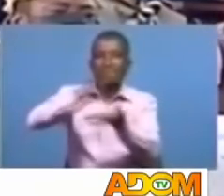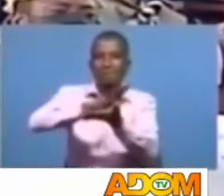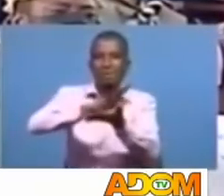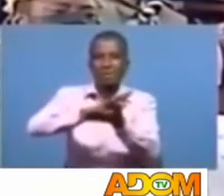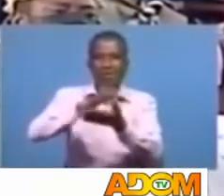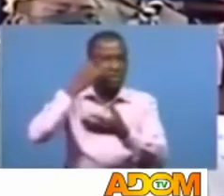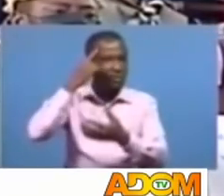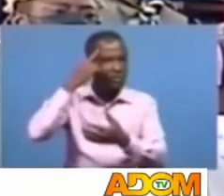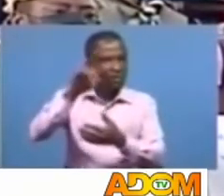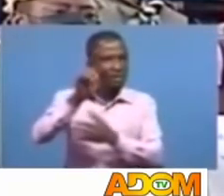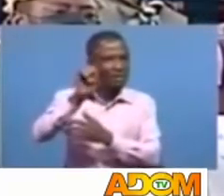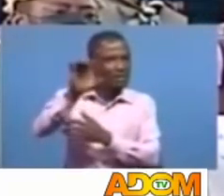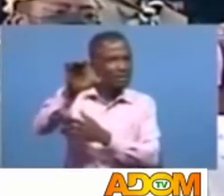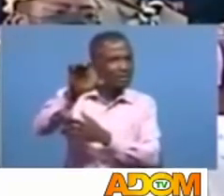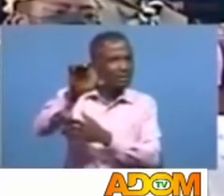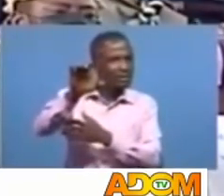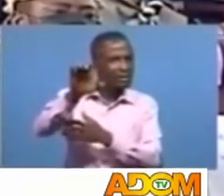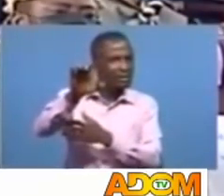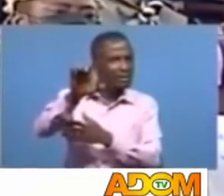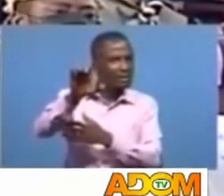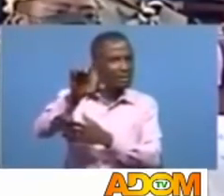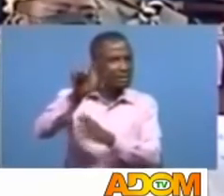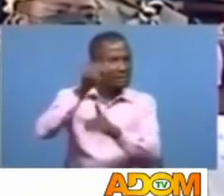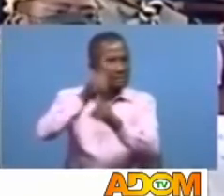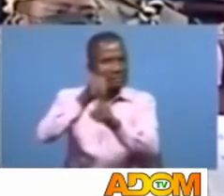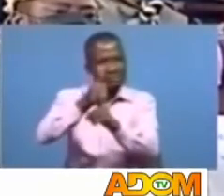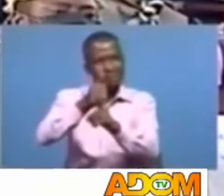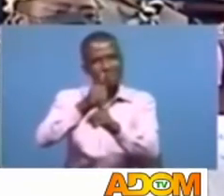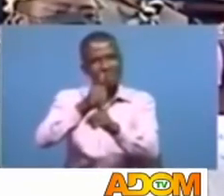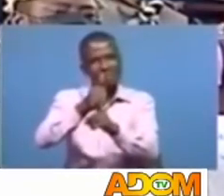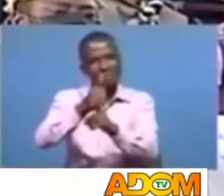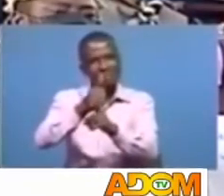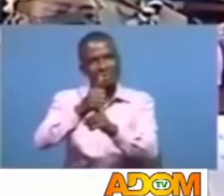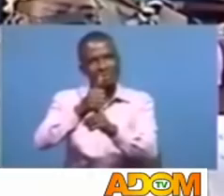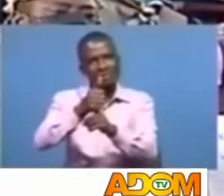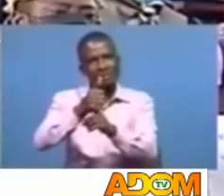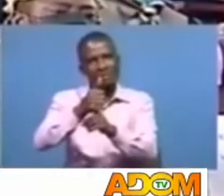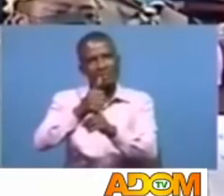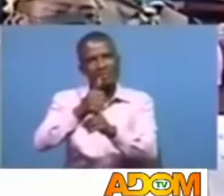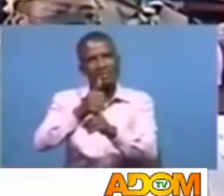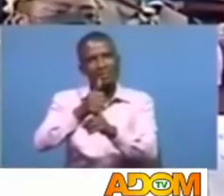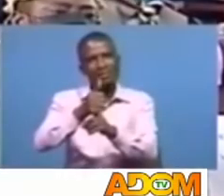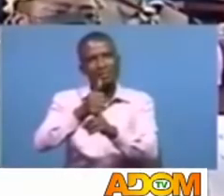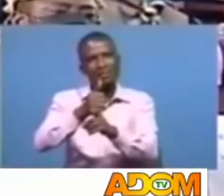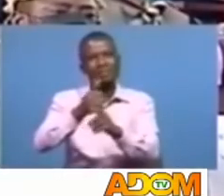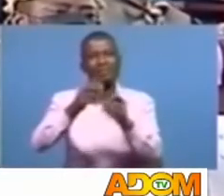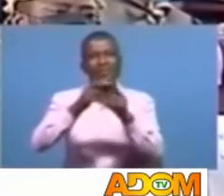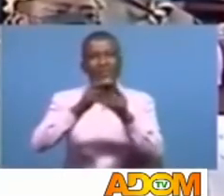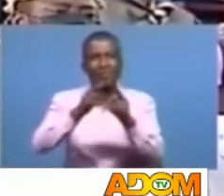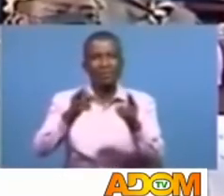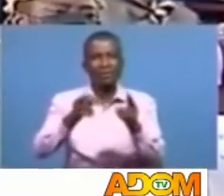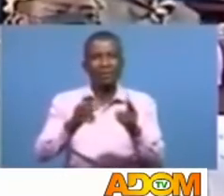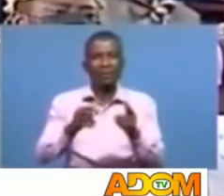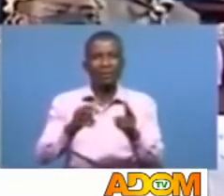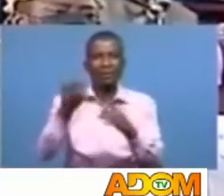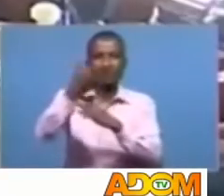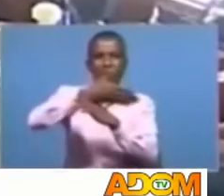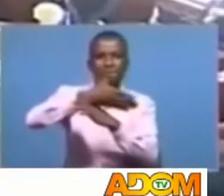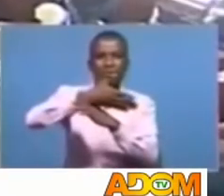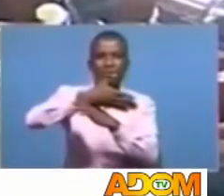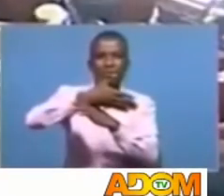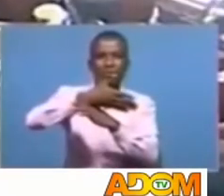behalf of the first respondent. And my lords, in essence, you